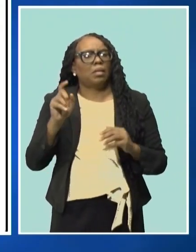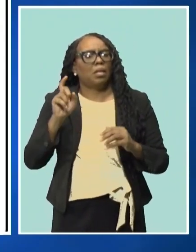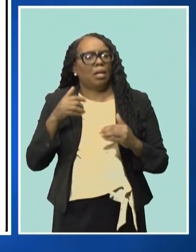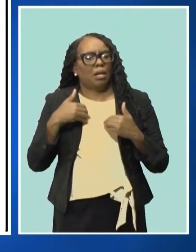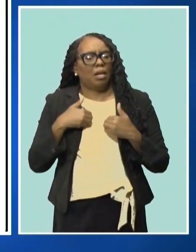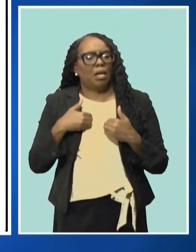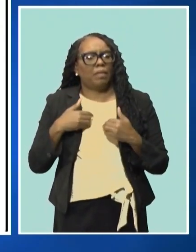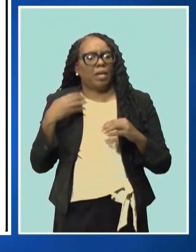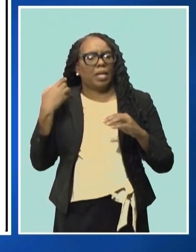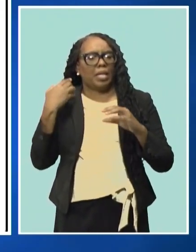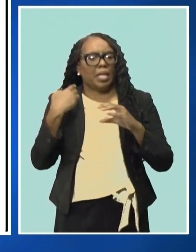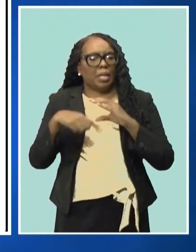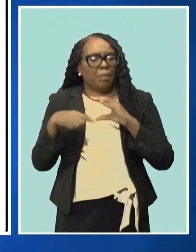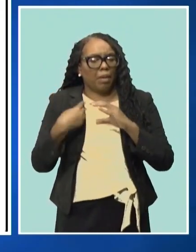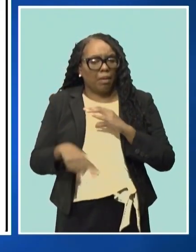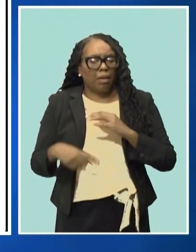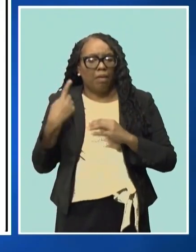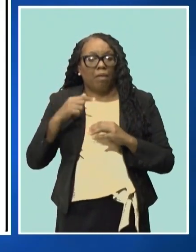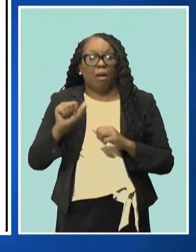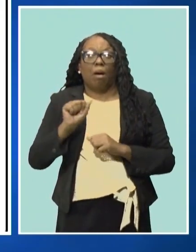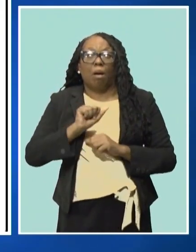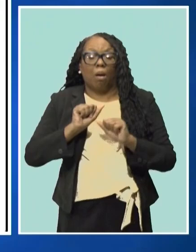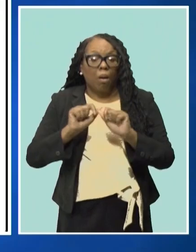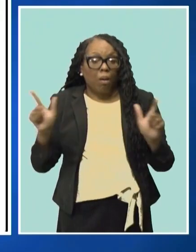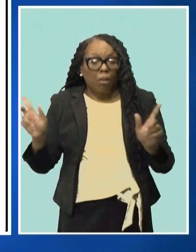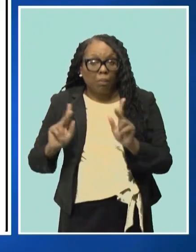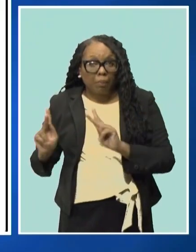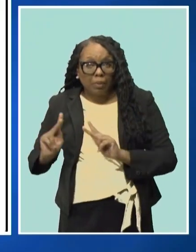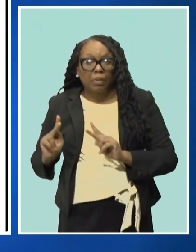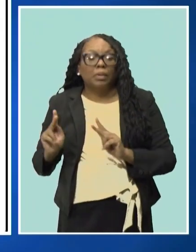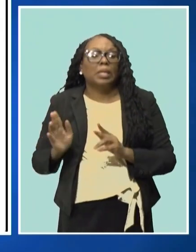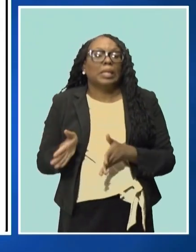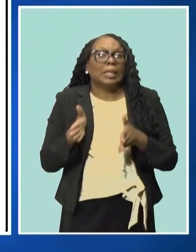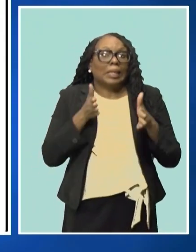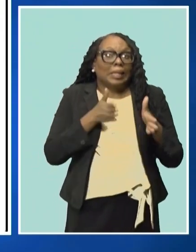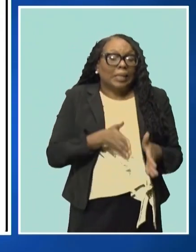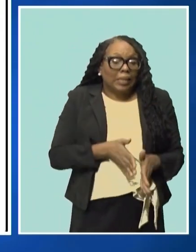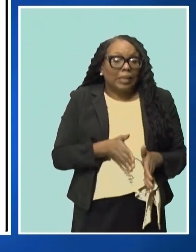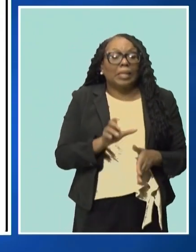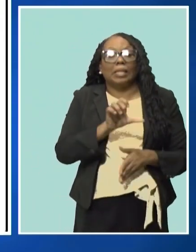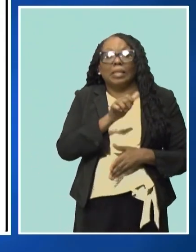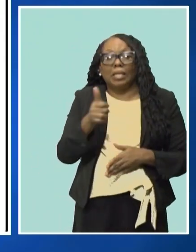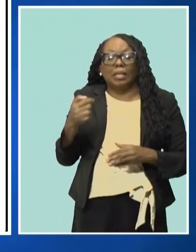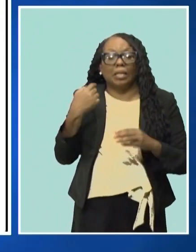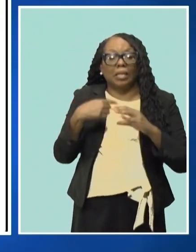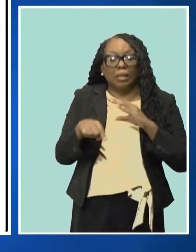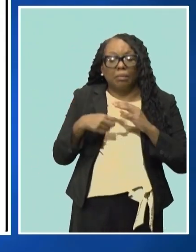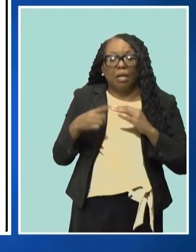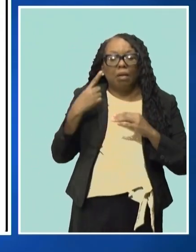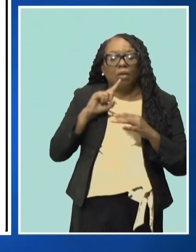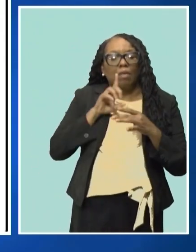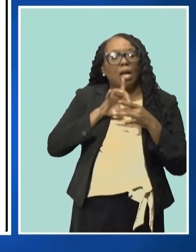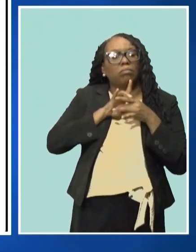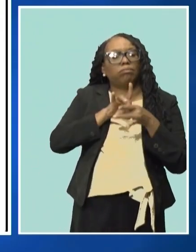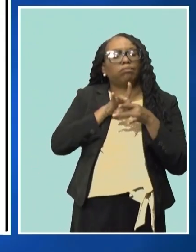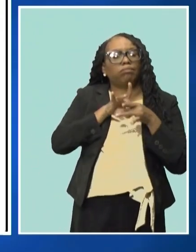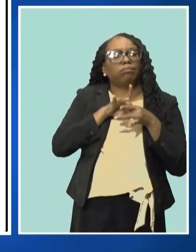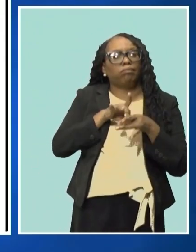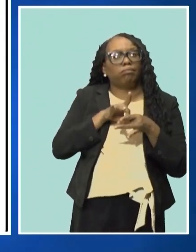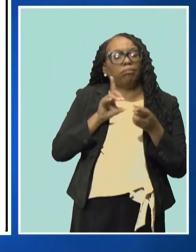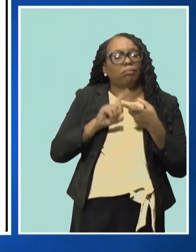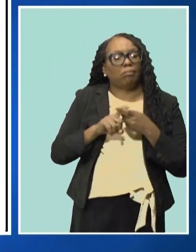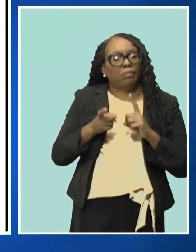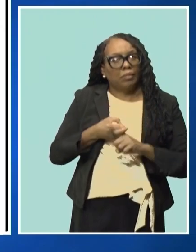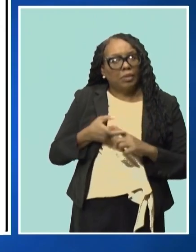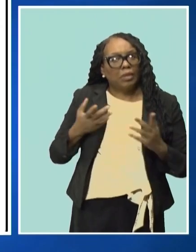that you use for everybody, that you just give out to everybody. And then you have an email address you give to your relatives or people